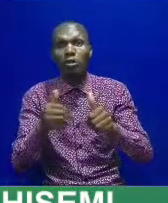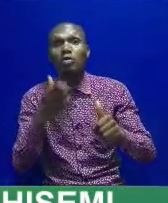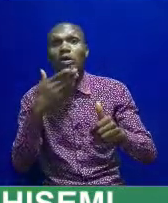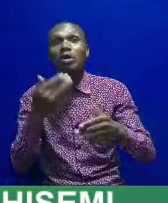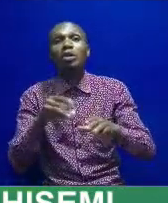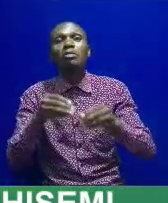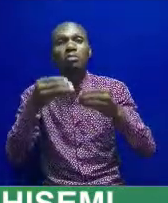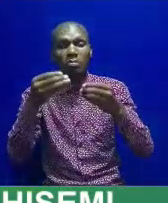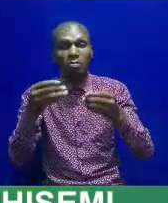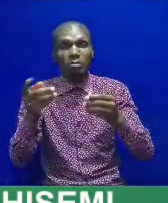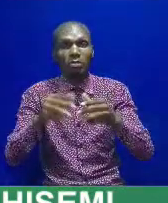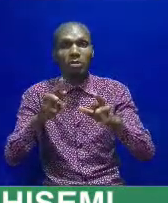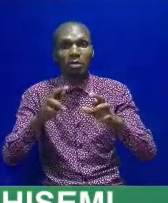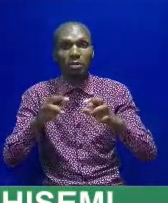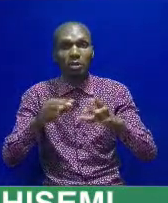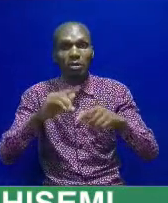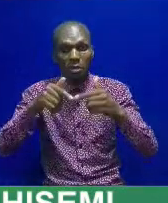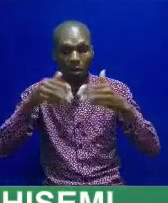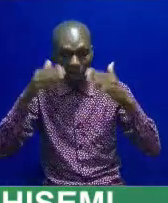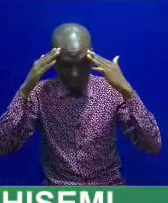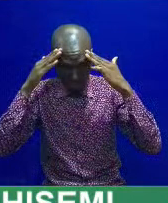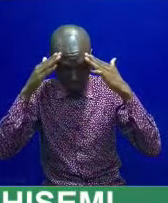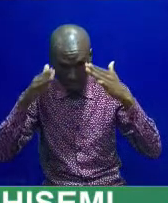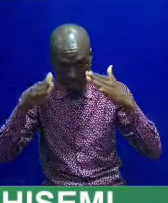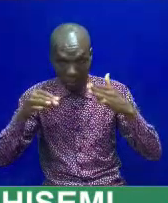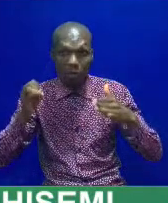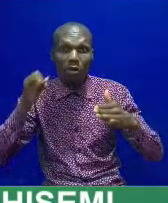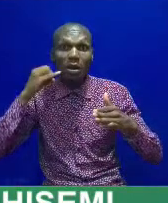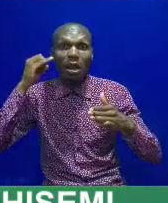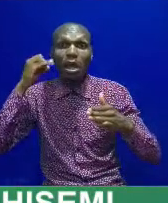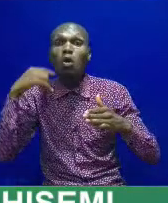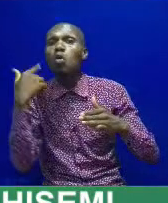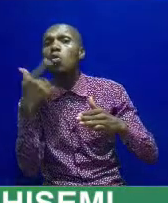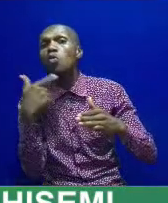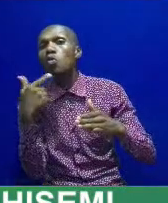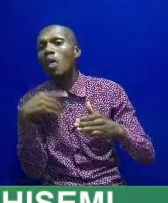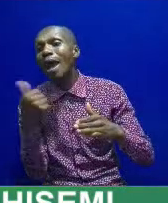chance to report to St. Mary Junior's Girls. For those